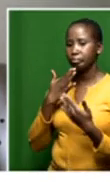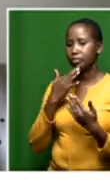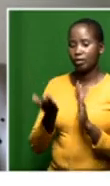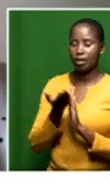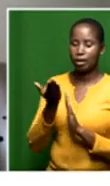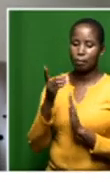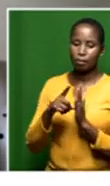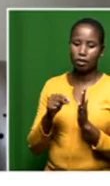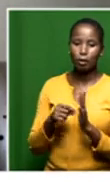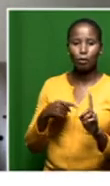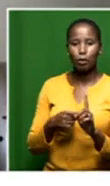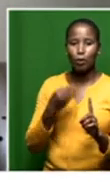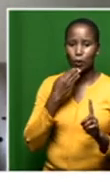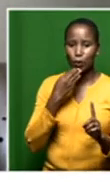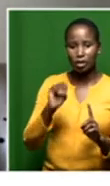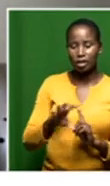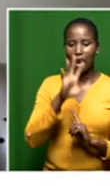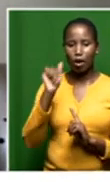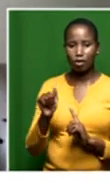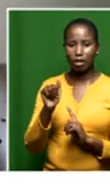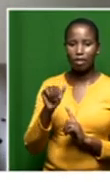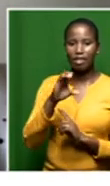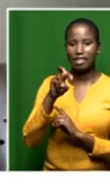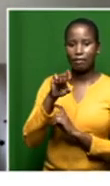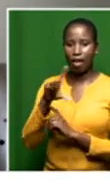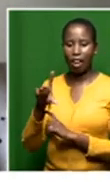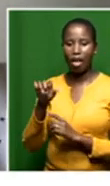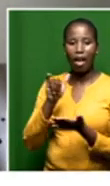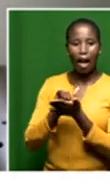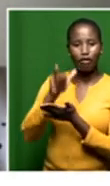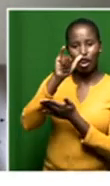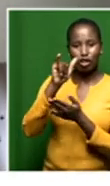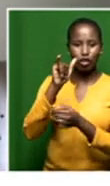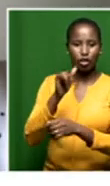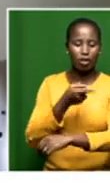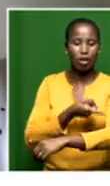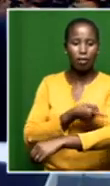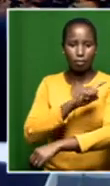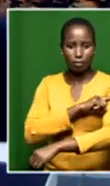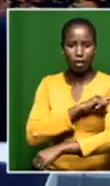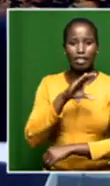African Civil Rights, the South African Civil Aviation Authority spokesperson, Phindiwe Gwebu.